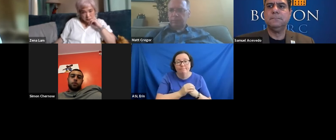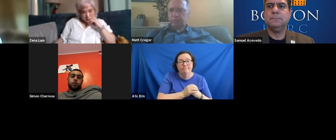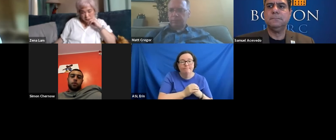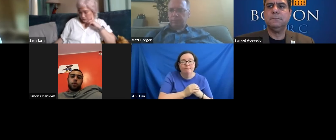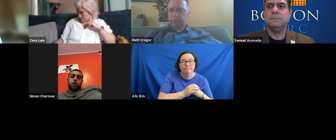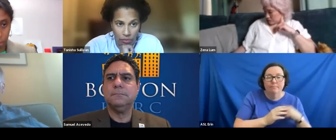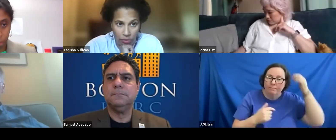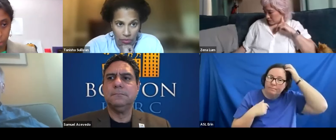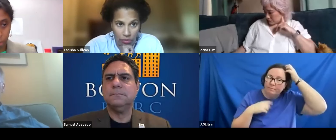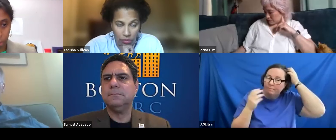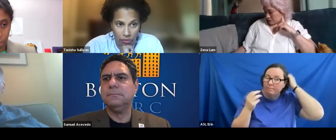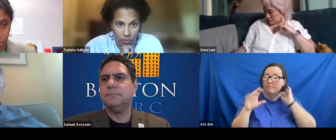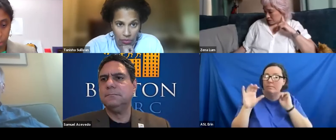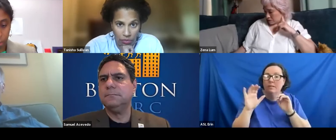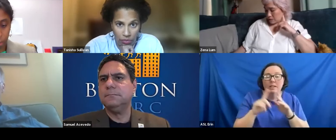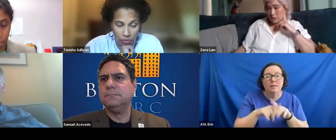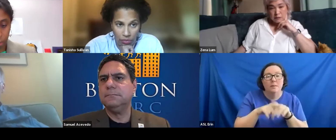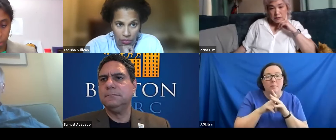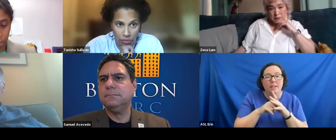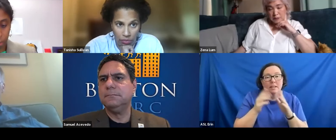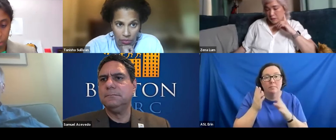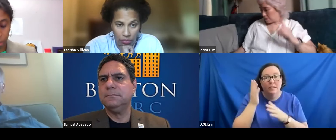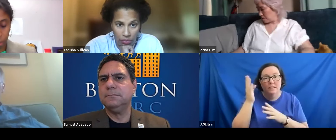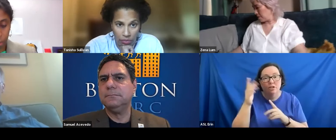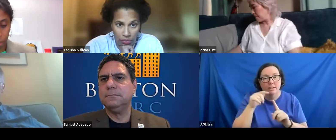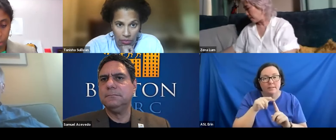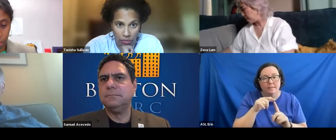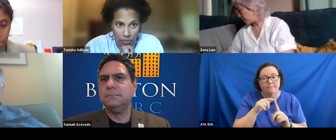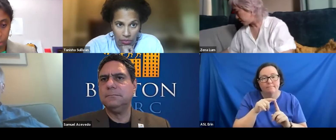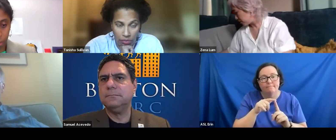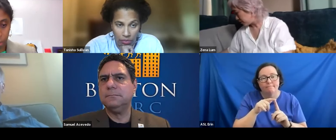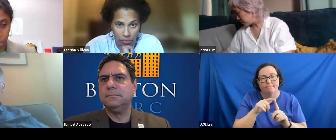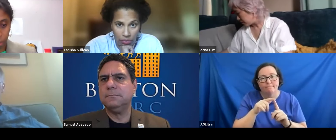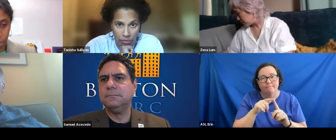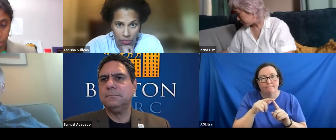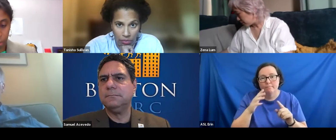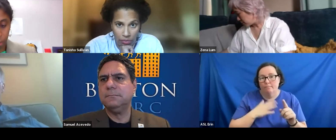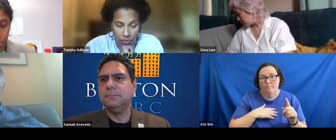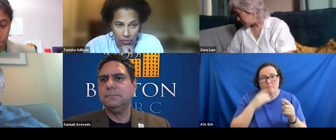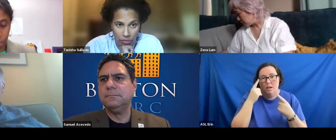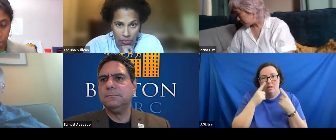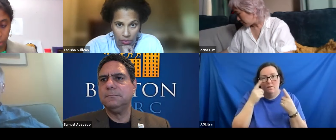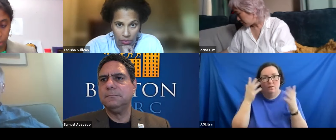Let me begin by suggesting that these are my thoughts.